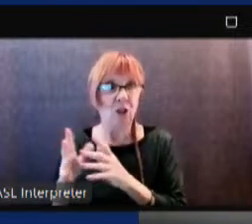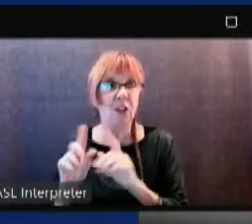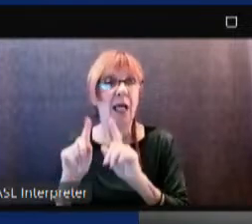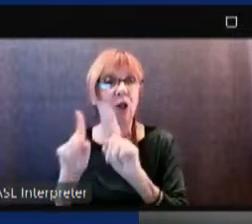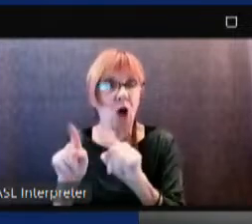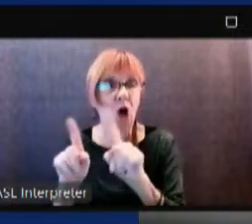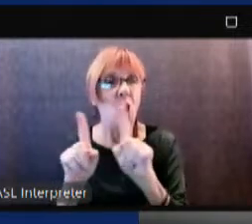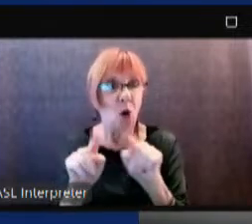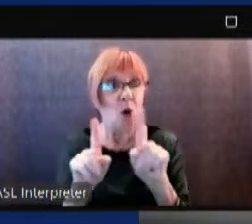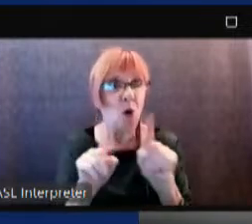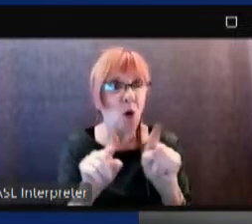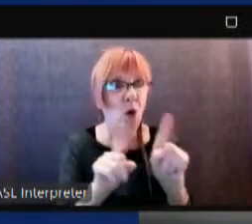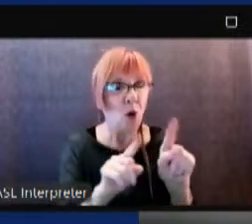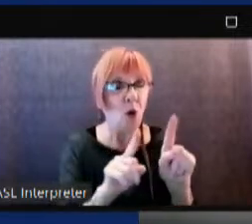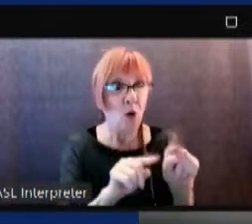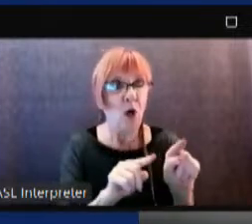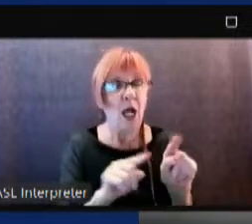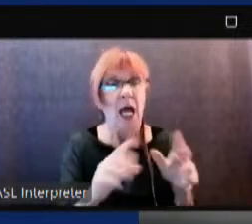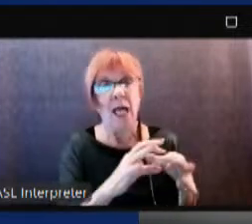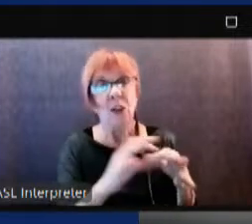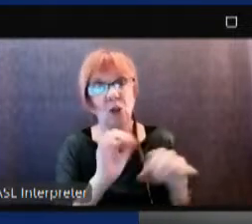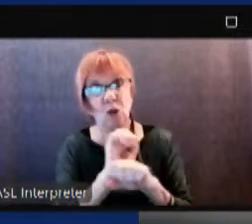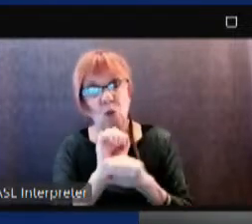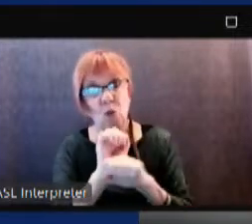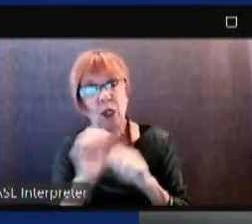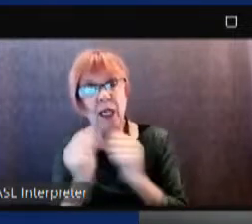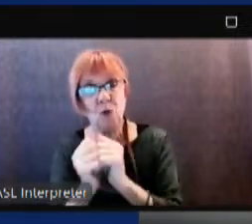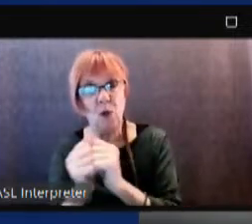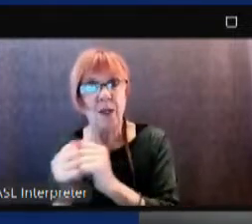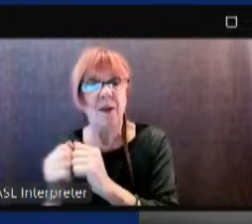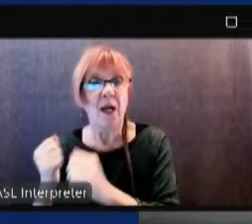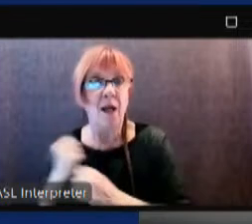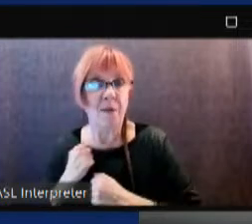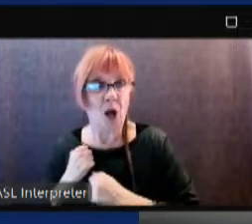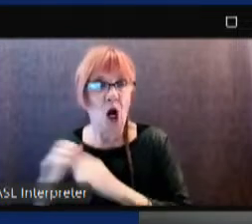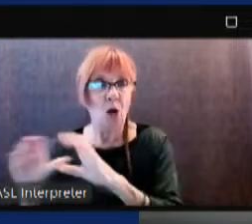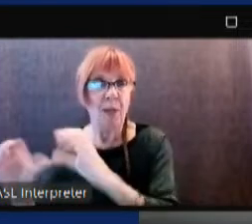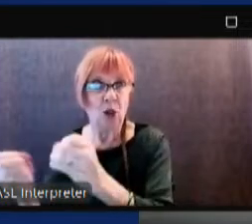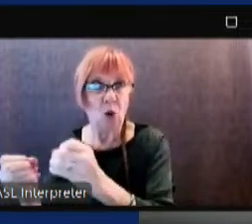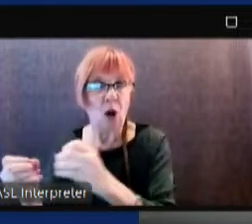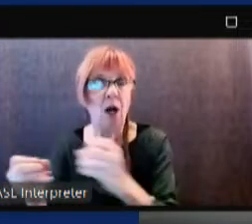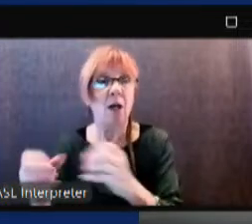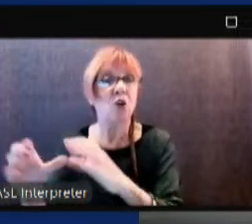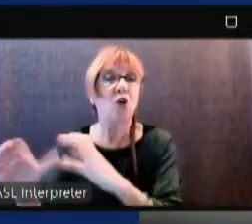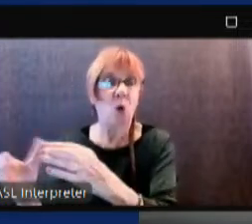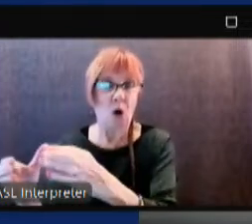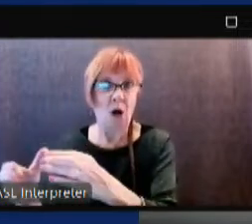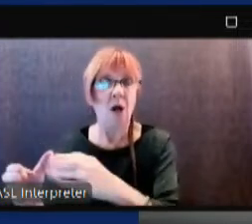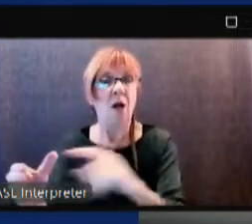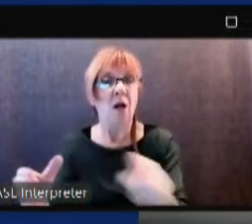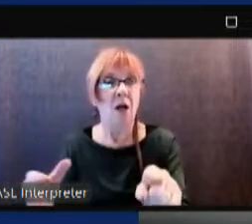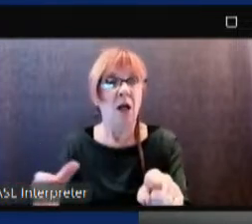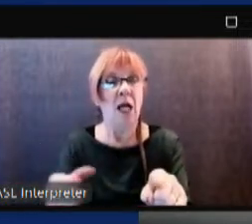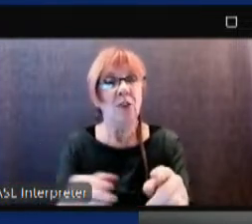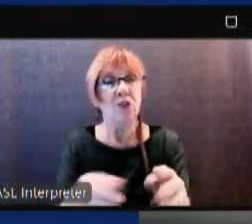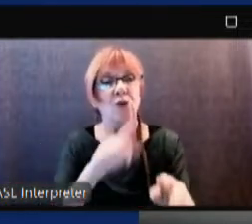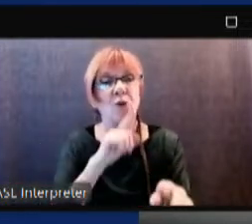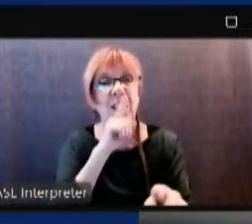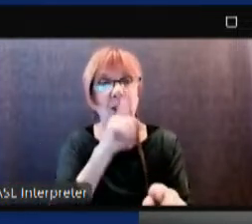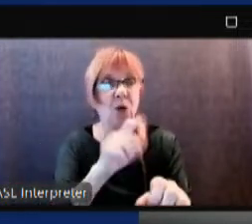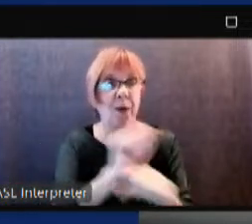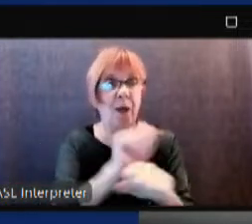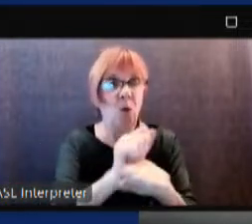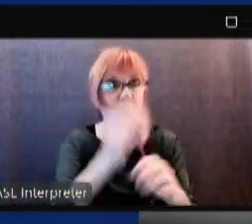that they're coordinating with Sunny's team at the completion of the work to make sure that it's done